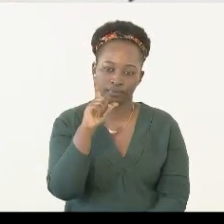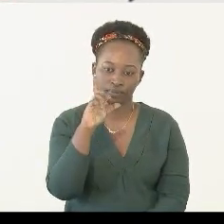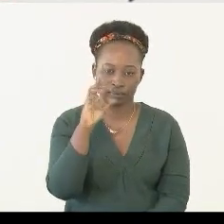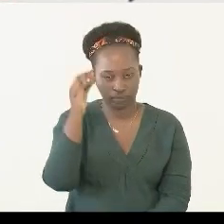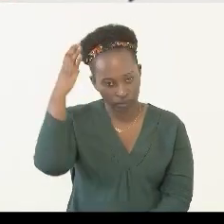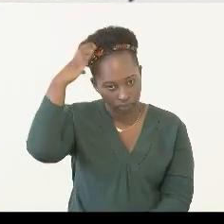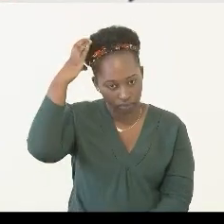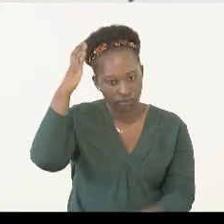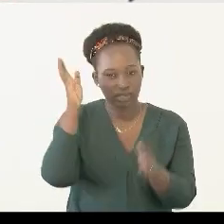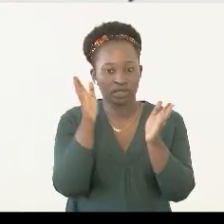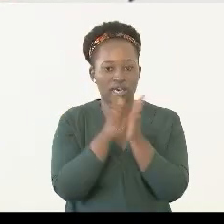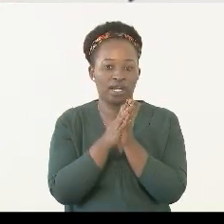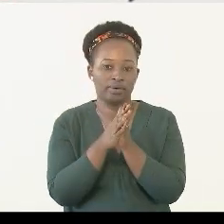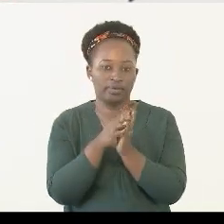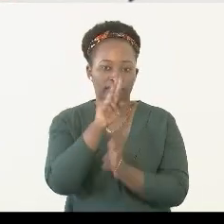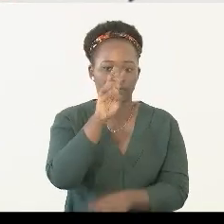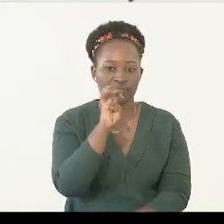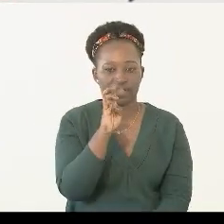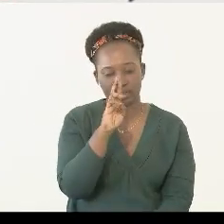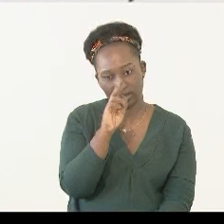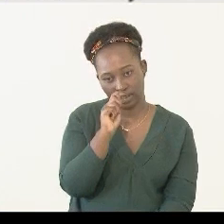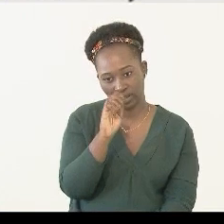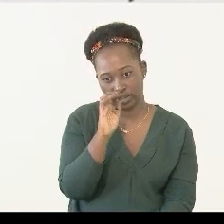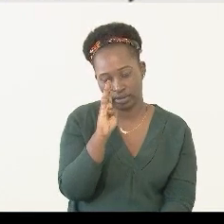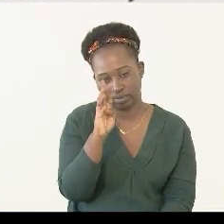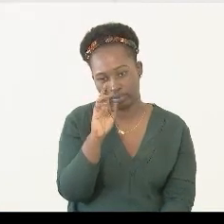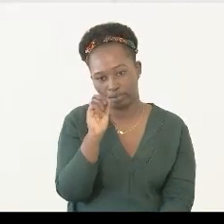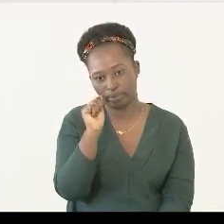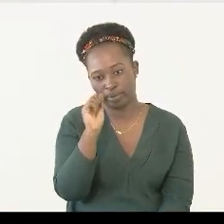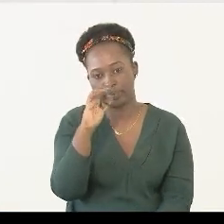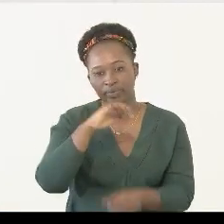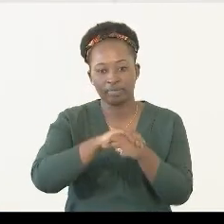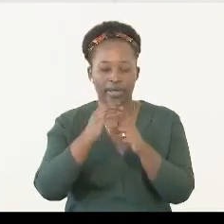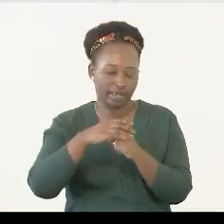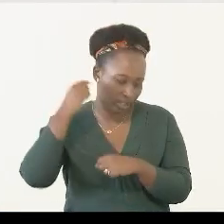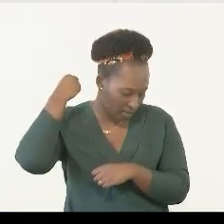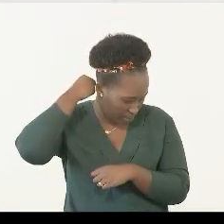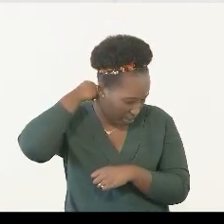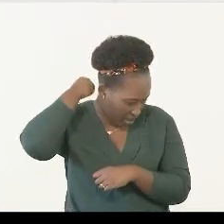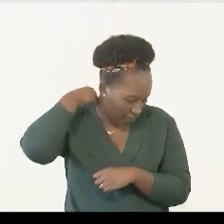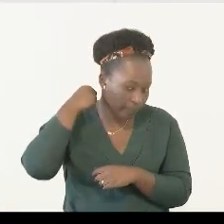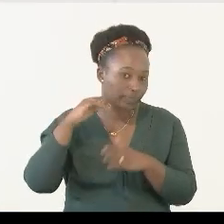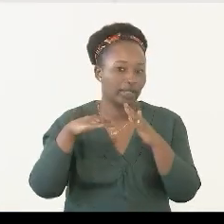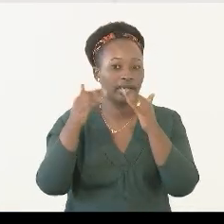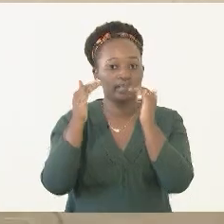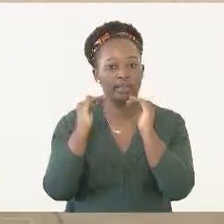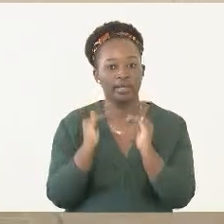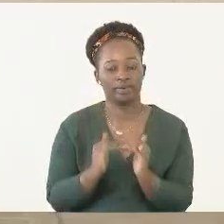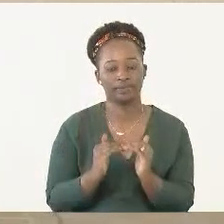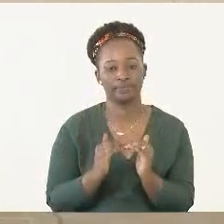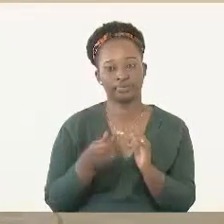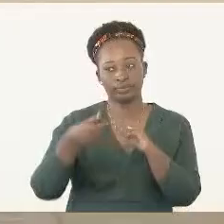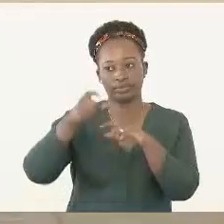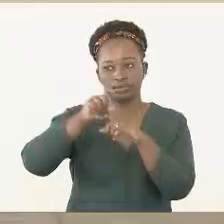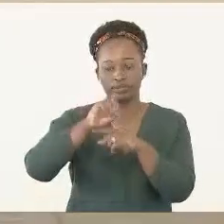vertebrae makes the spinal cord. Those are irregular bones. Then here, in addition